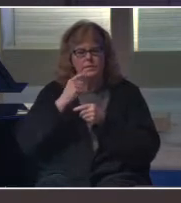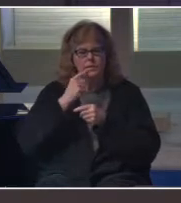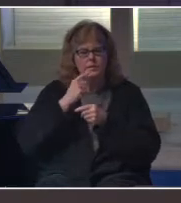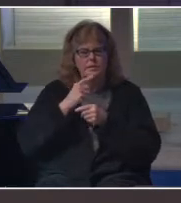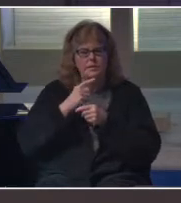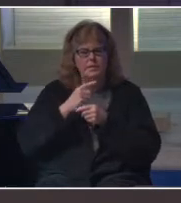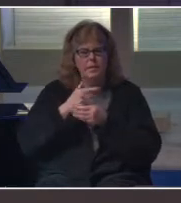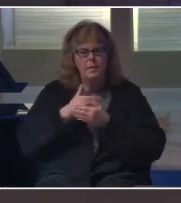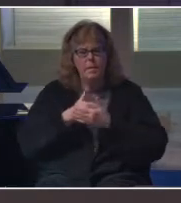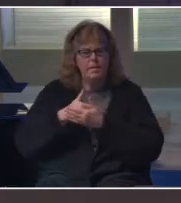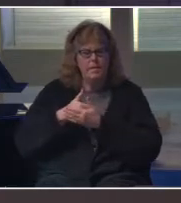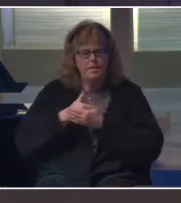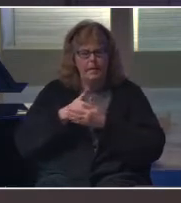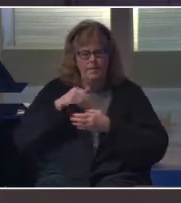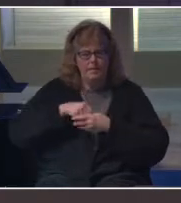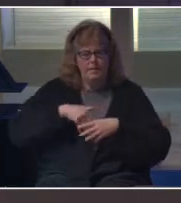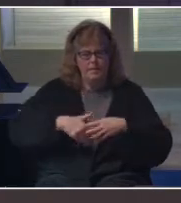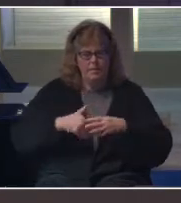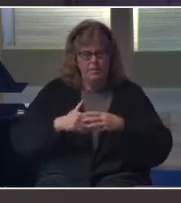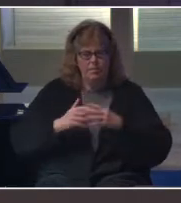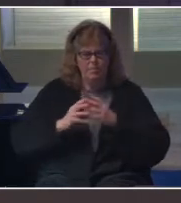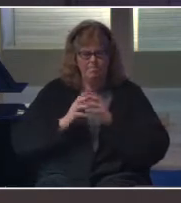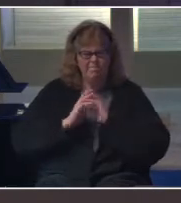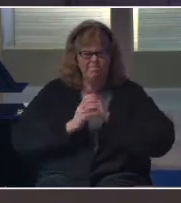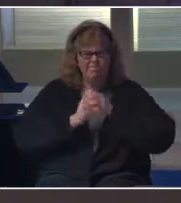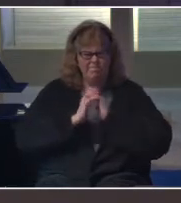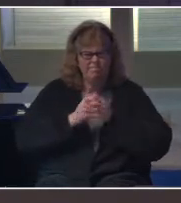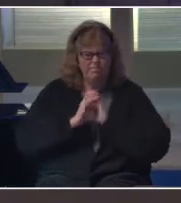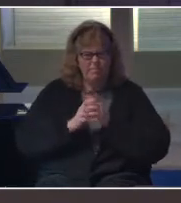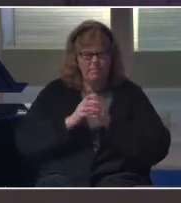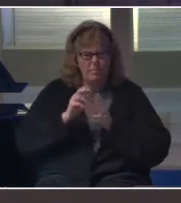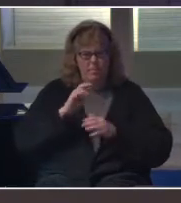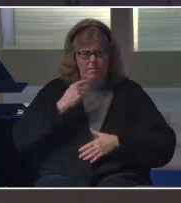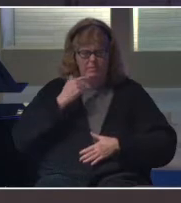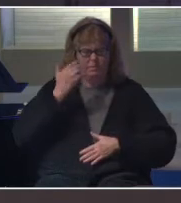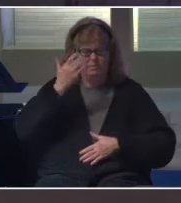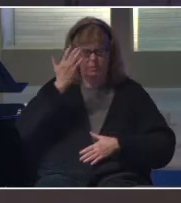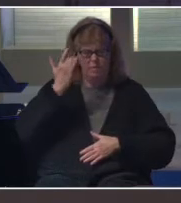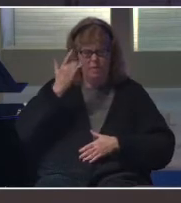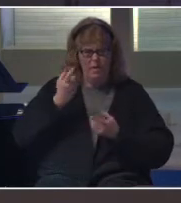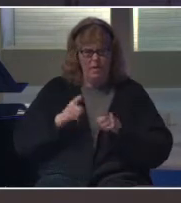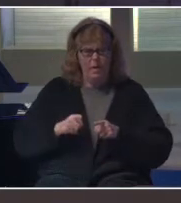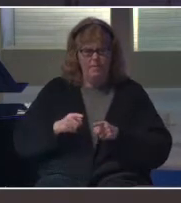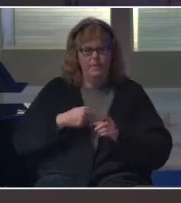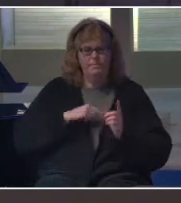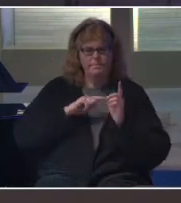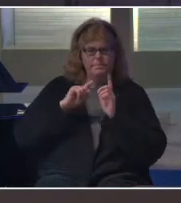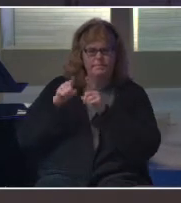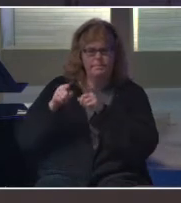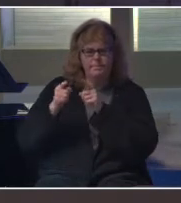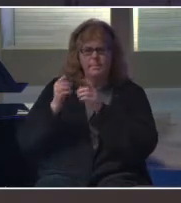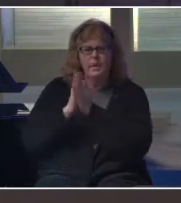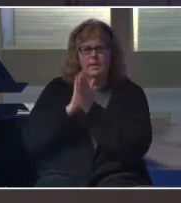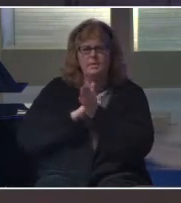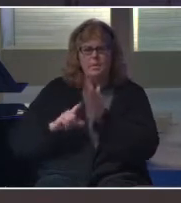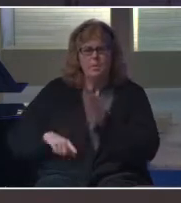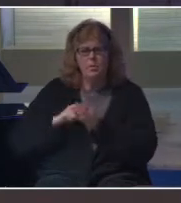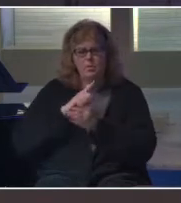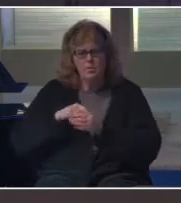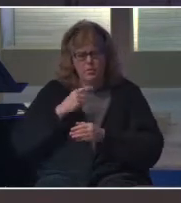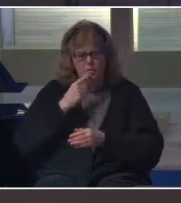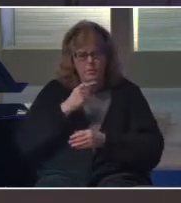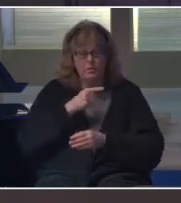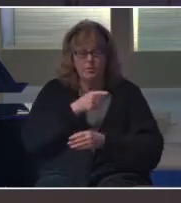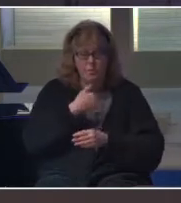babies jostled each within her, and she said, 'Why is this happening to me?' So she went to inquire of the Lord, and the Lord said to her,